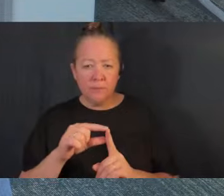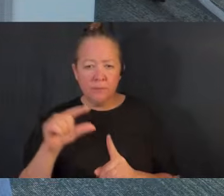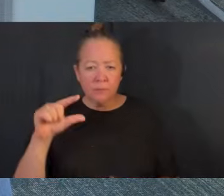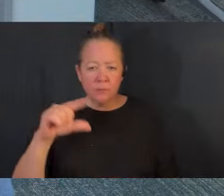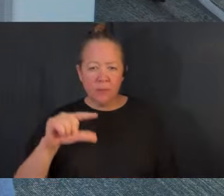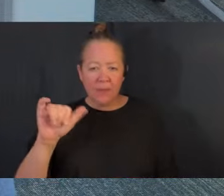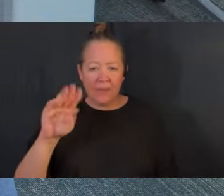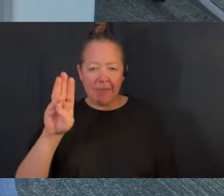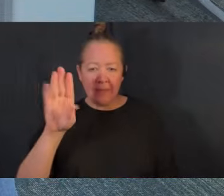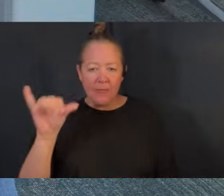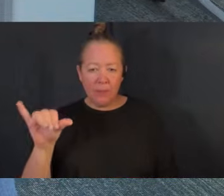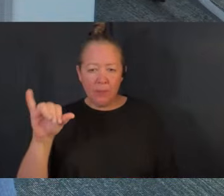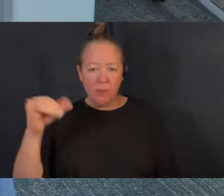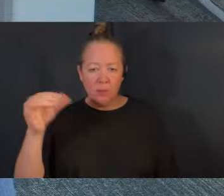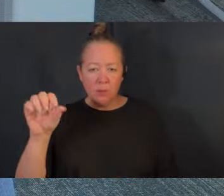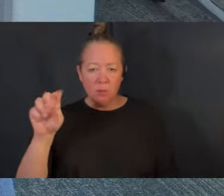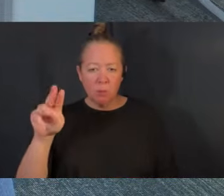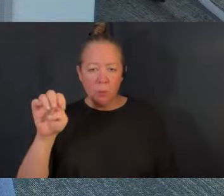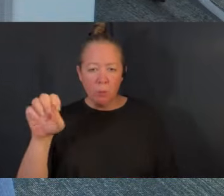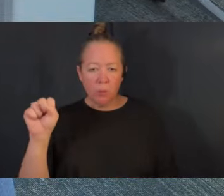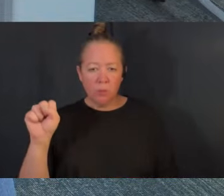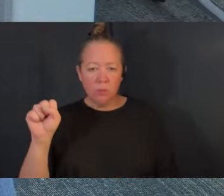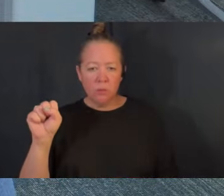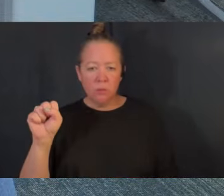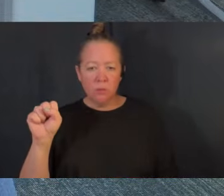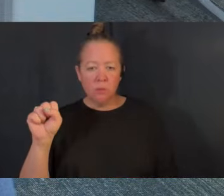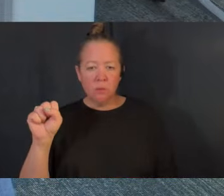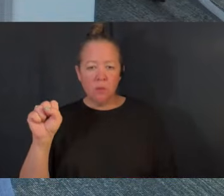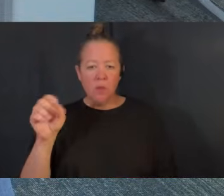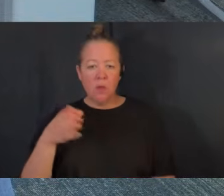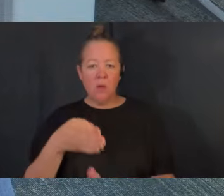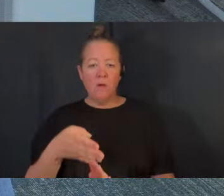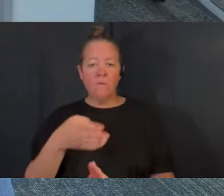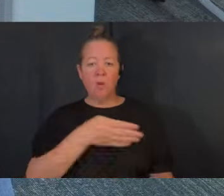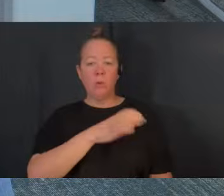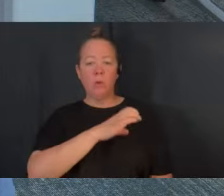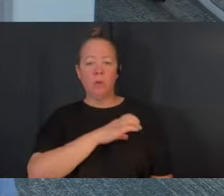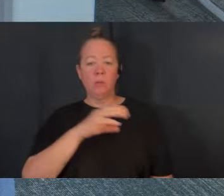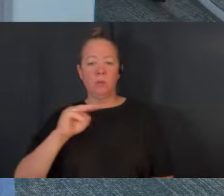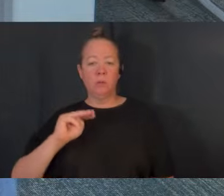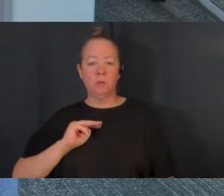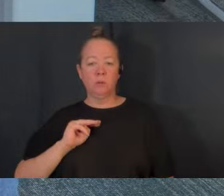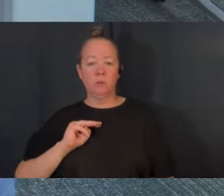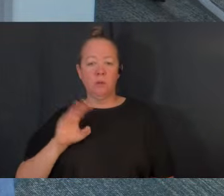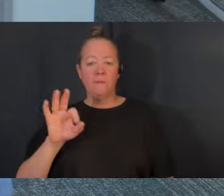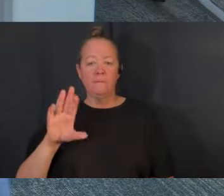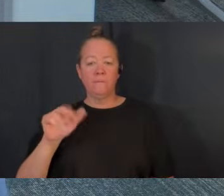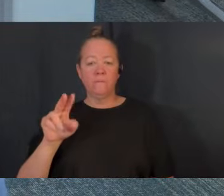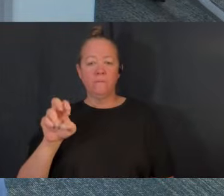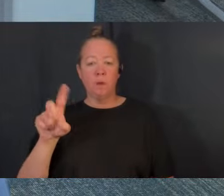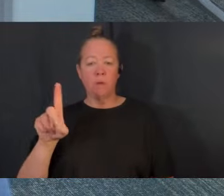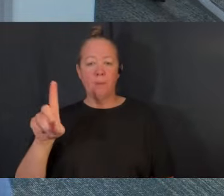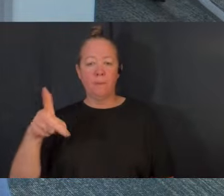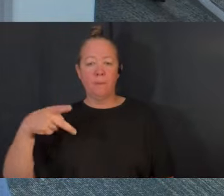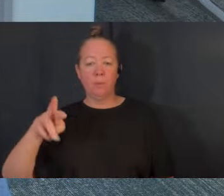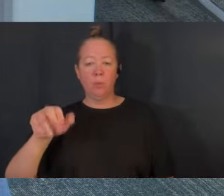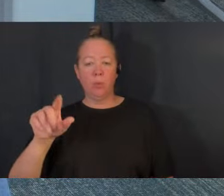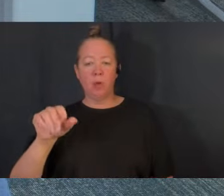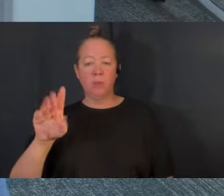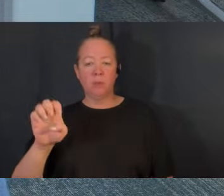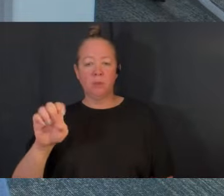Former Councilmember Fred Price, when Gilbert passed away a few years ago,